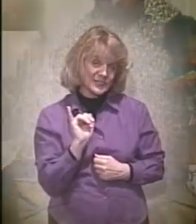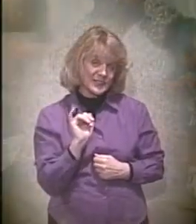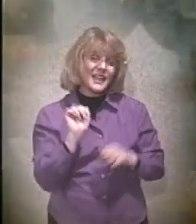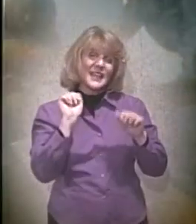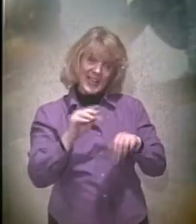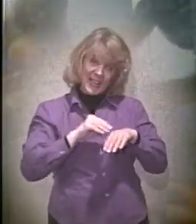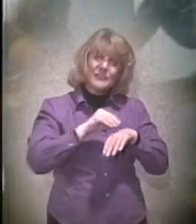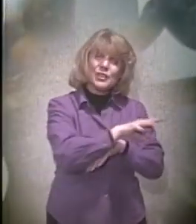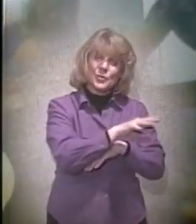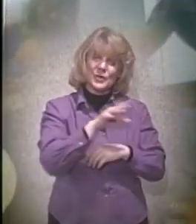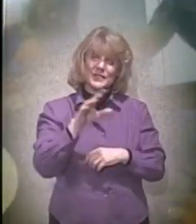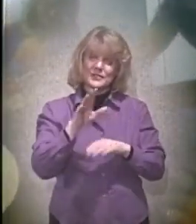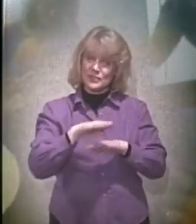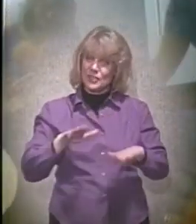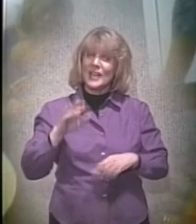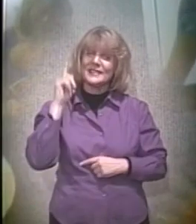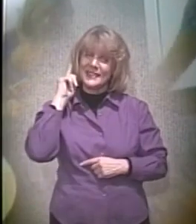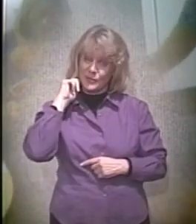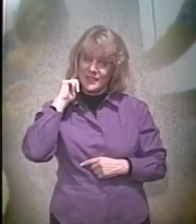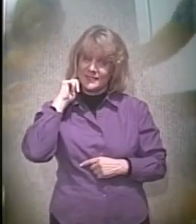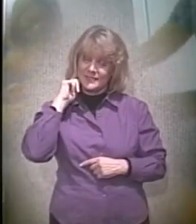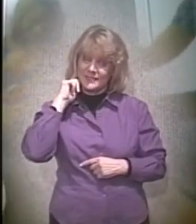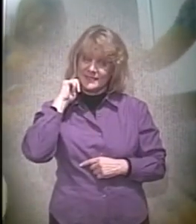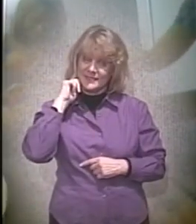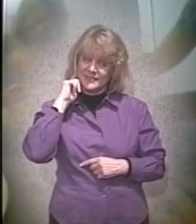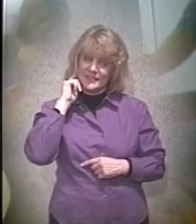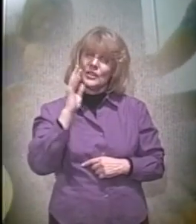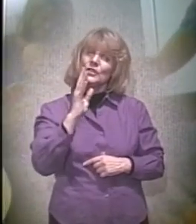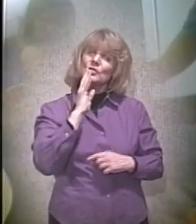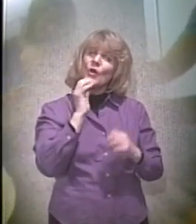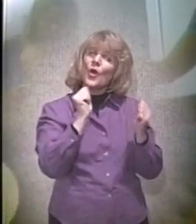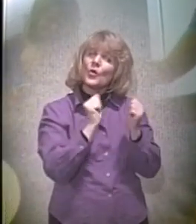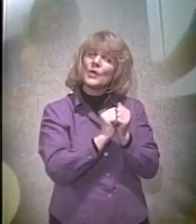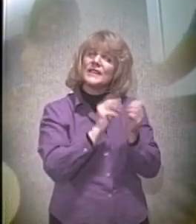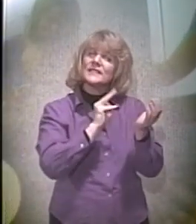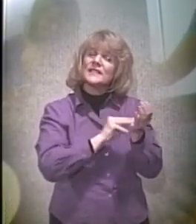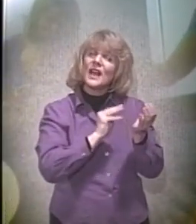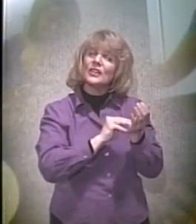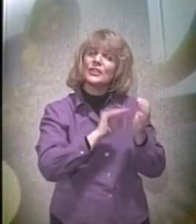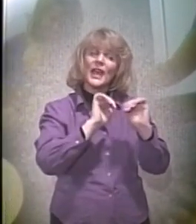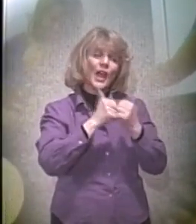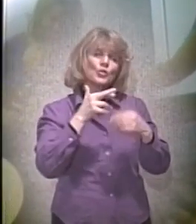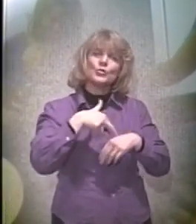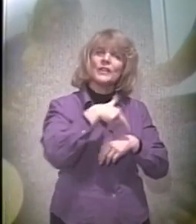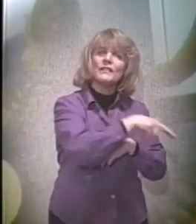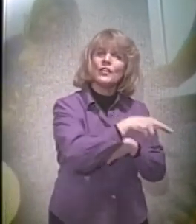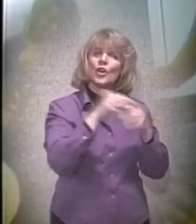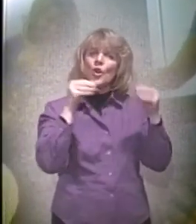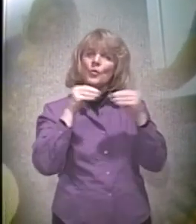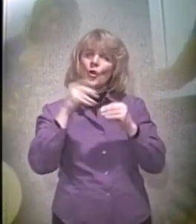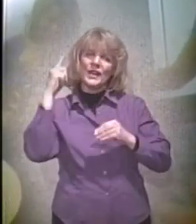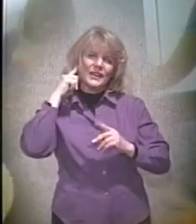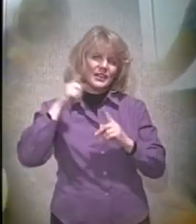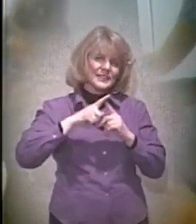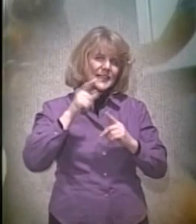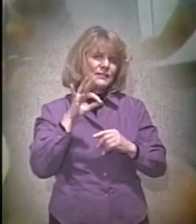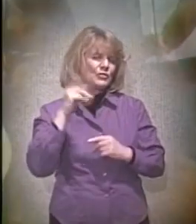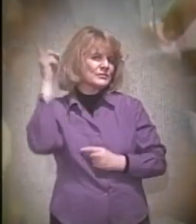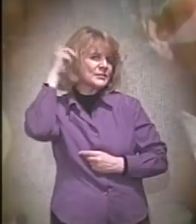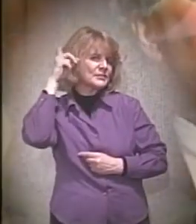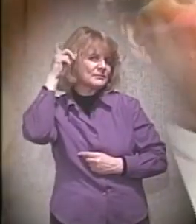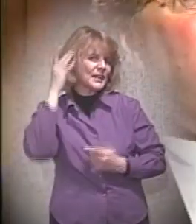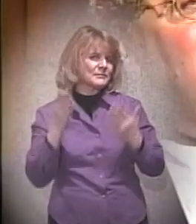hearing. Talk to your healthcare provider about making a referral for a hearing test if you have any worries about how your child